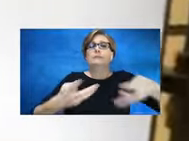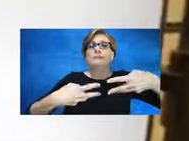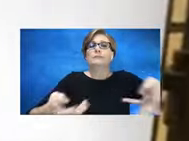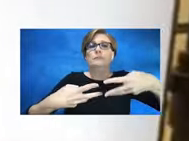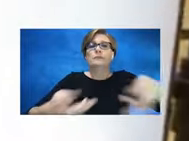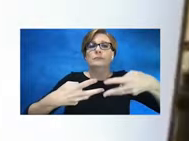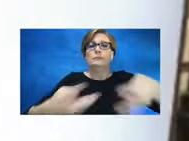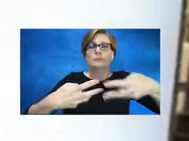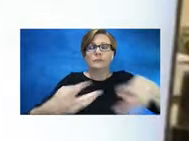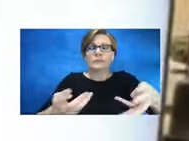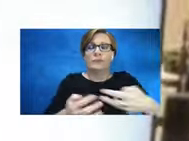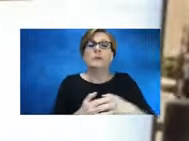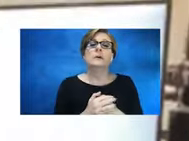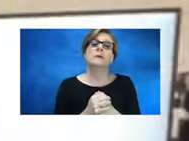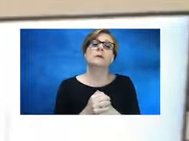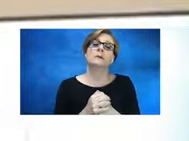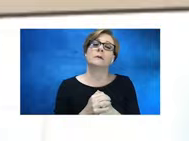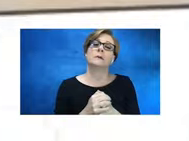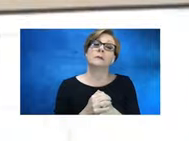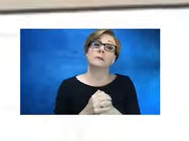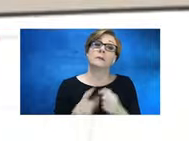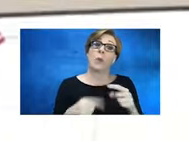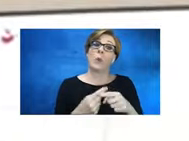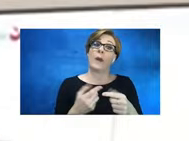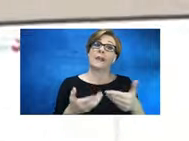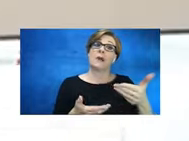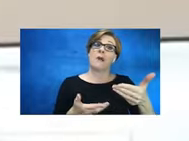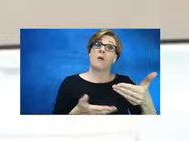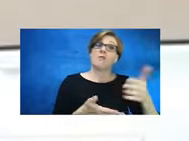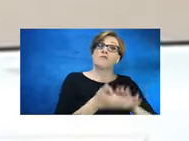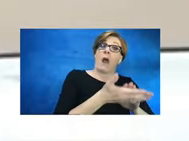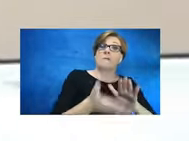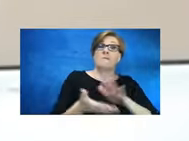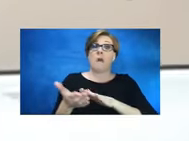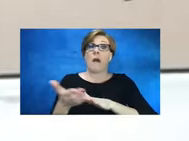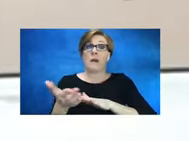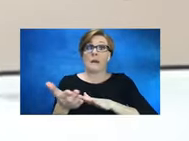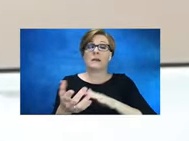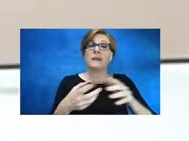It could allow our operator to, when they're running it, to start completing some of this paperwork.